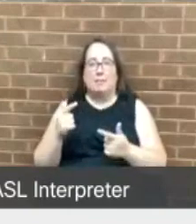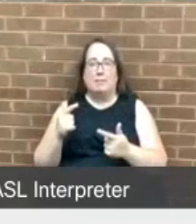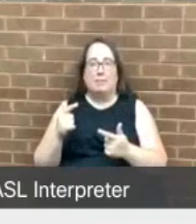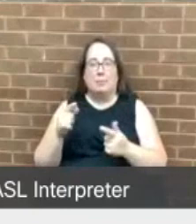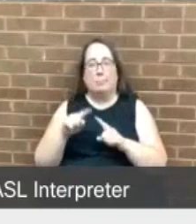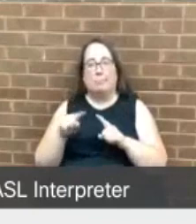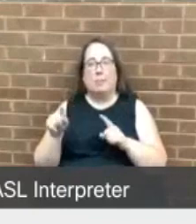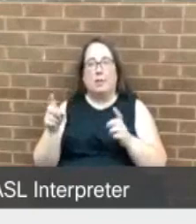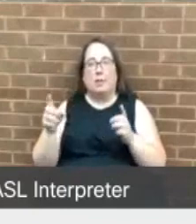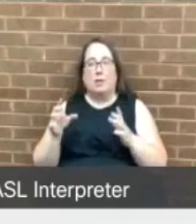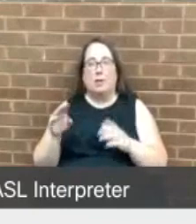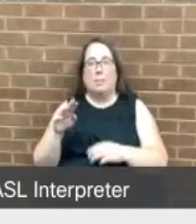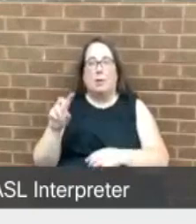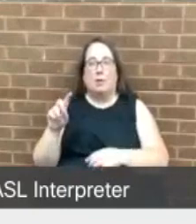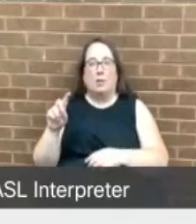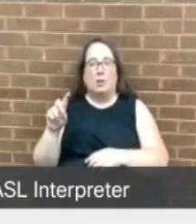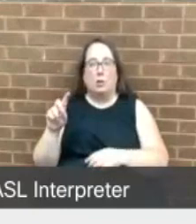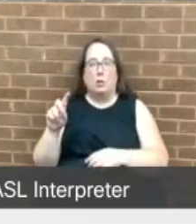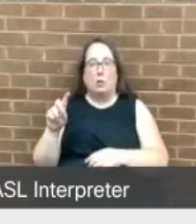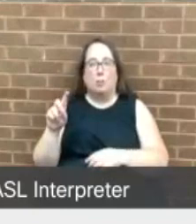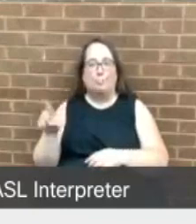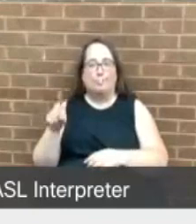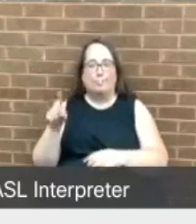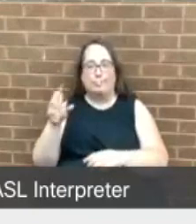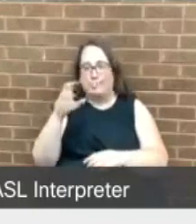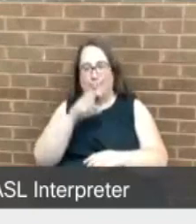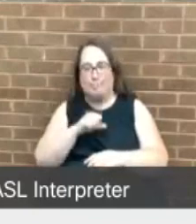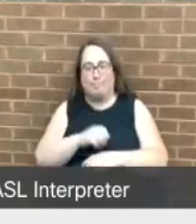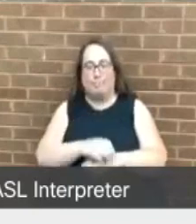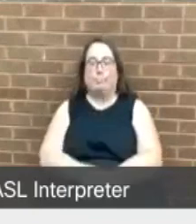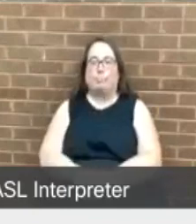Director of the Maryland Aviation Administration.